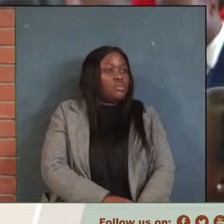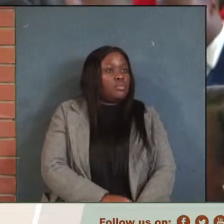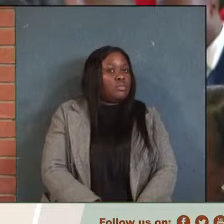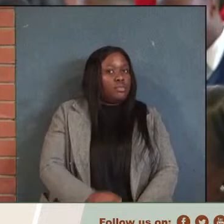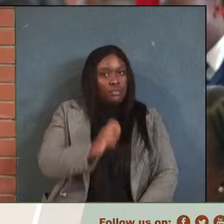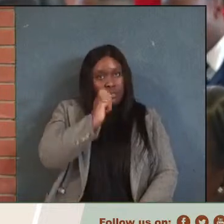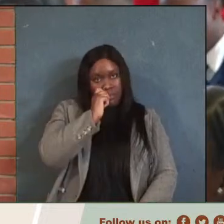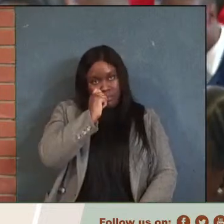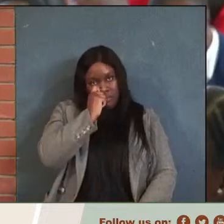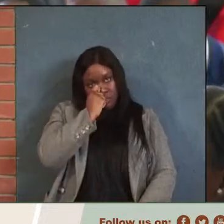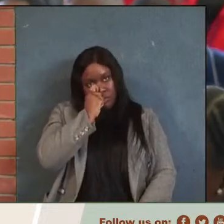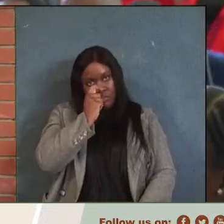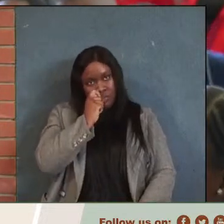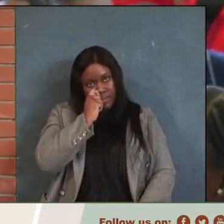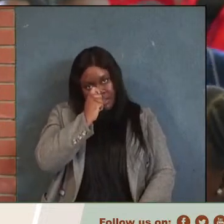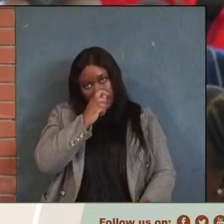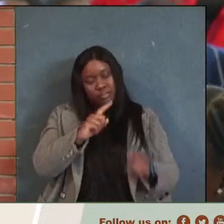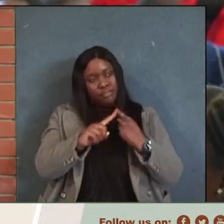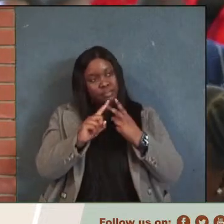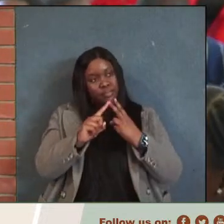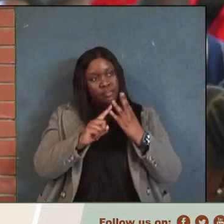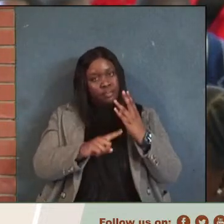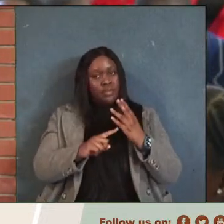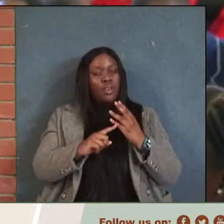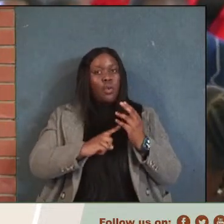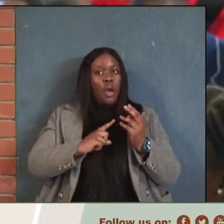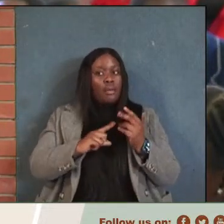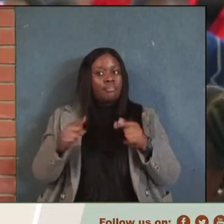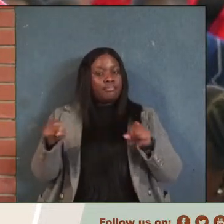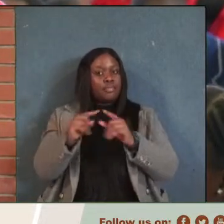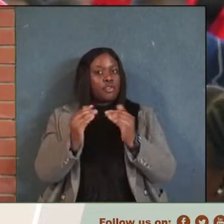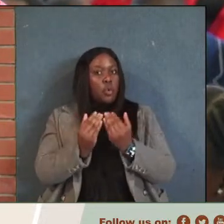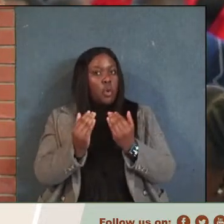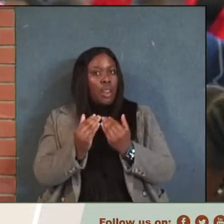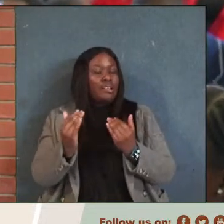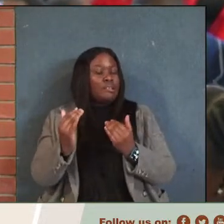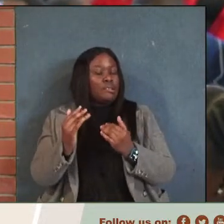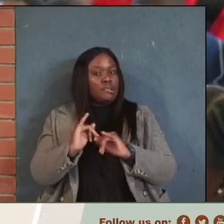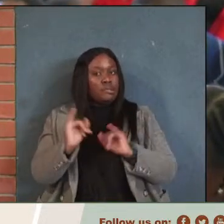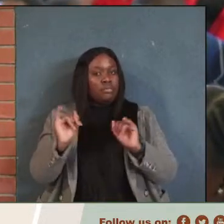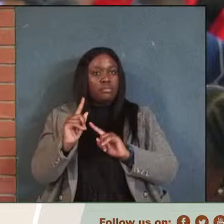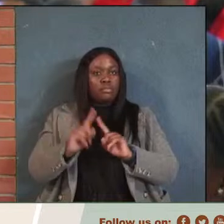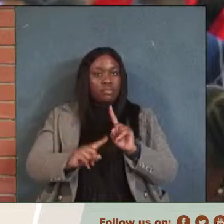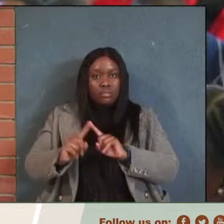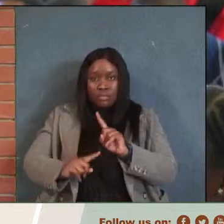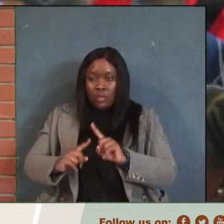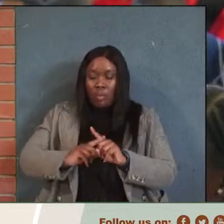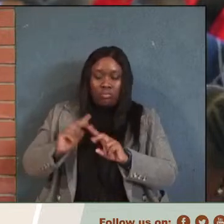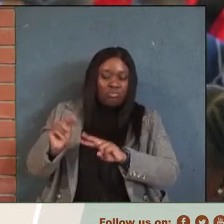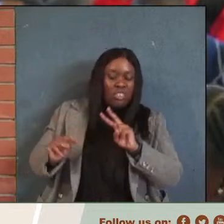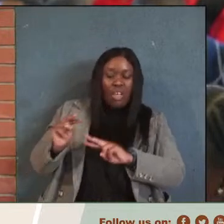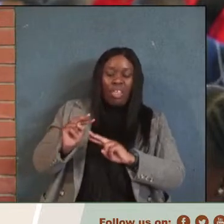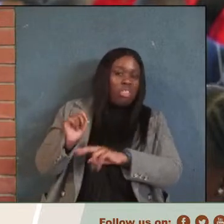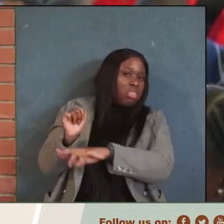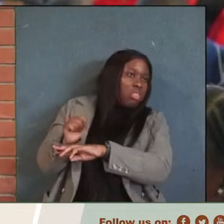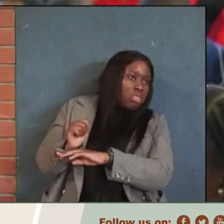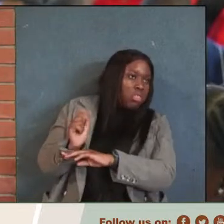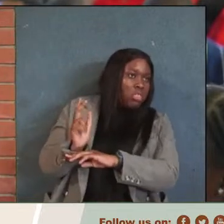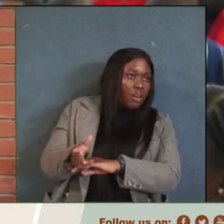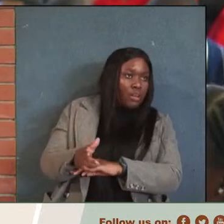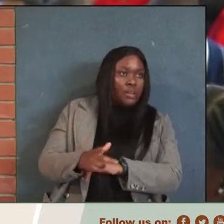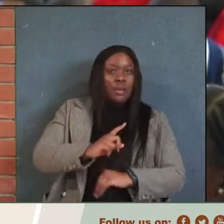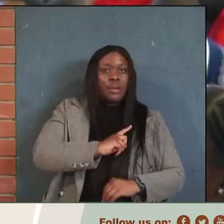A few key points that also leave underperforming schools not being regularly checked or are being checked but with poor